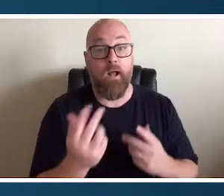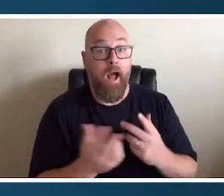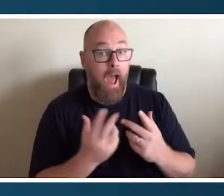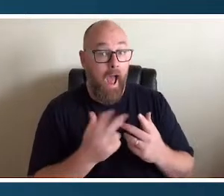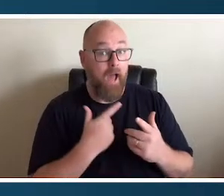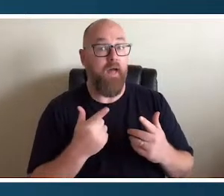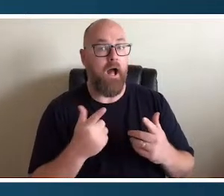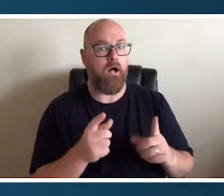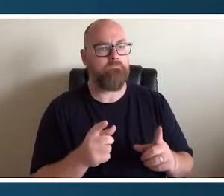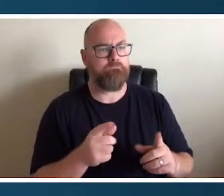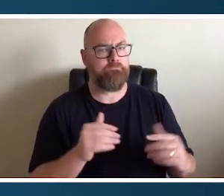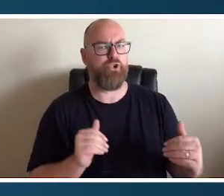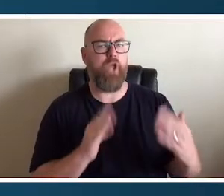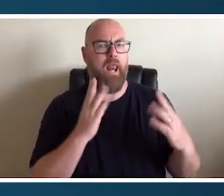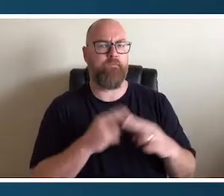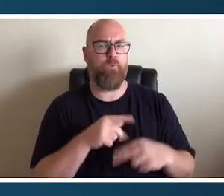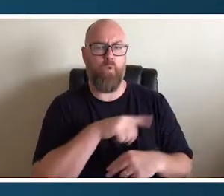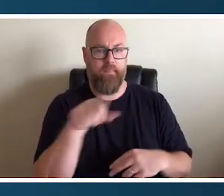in terms of